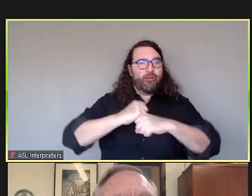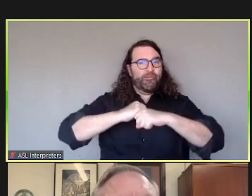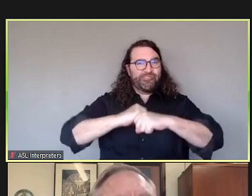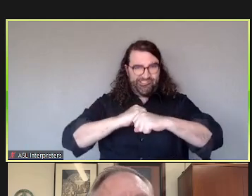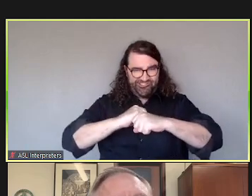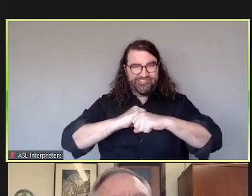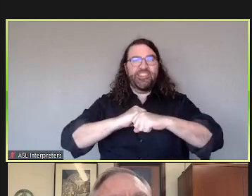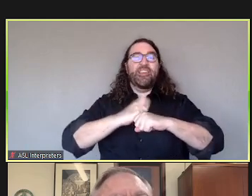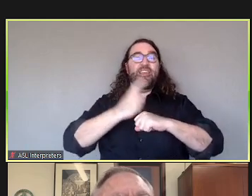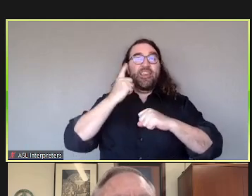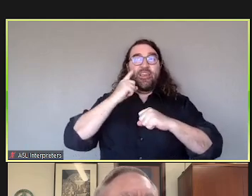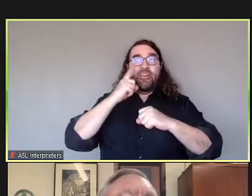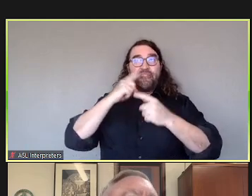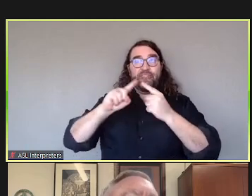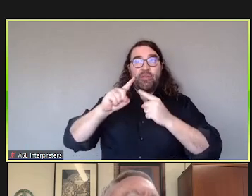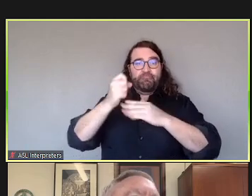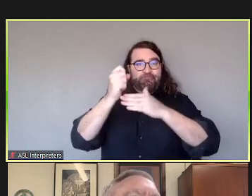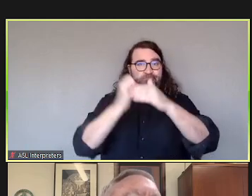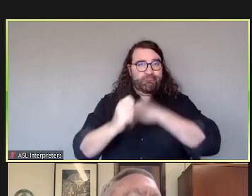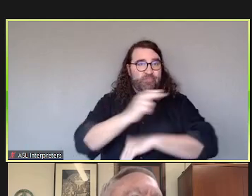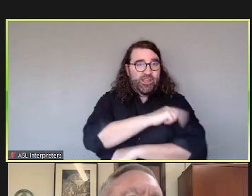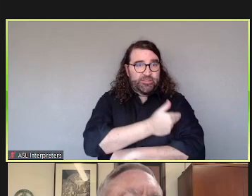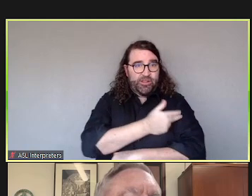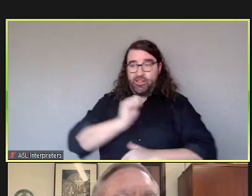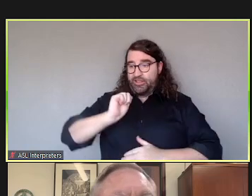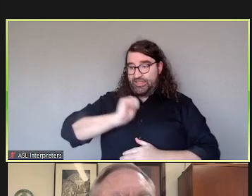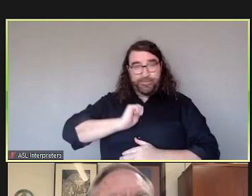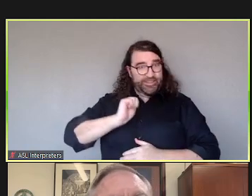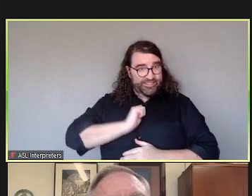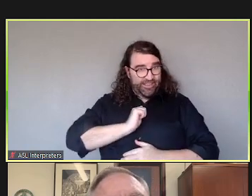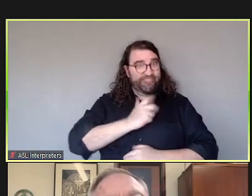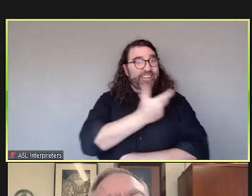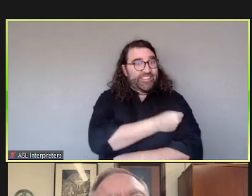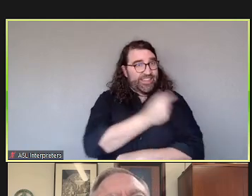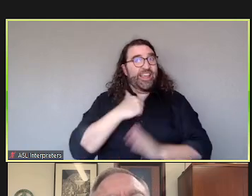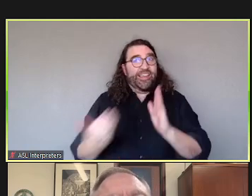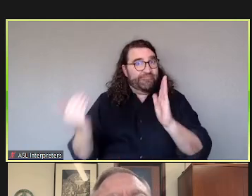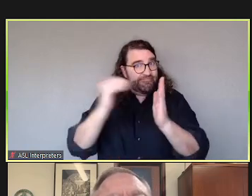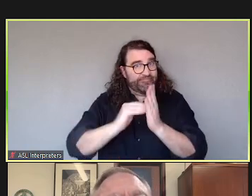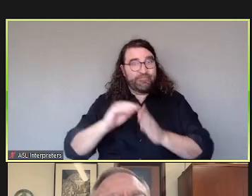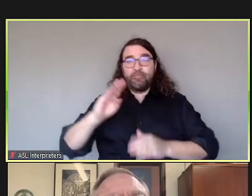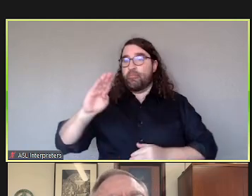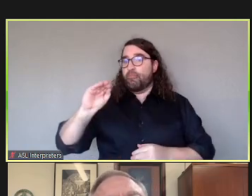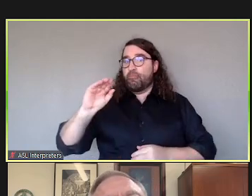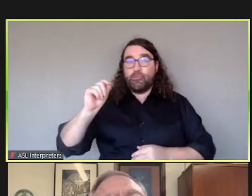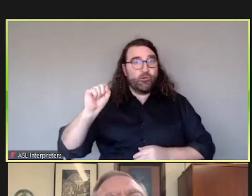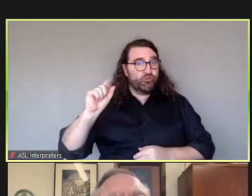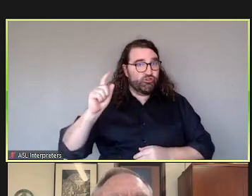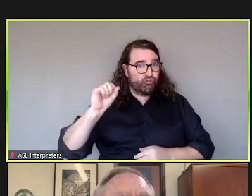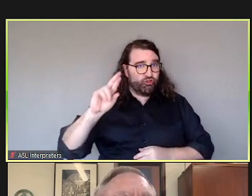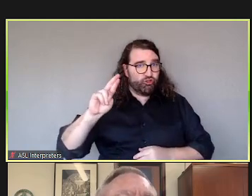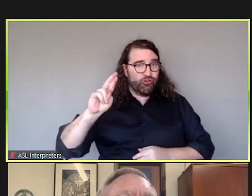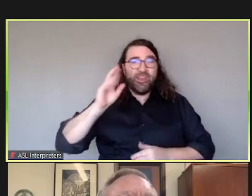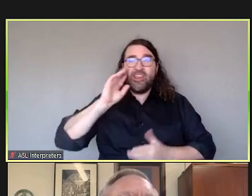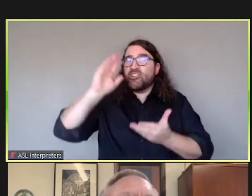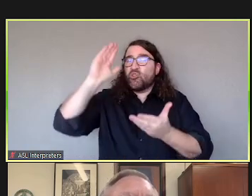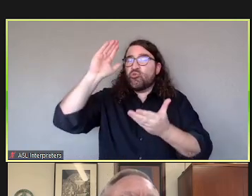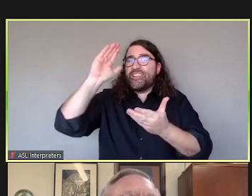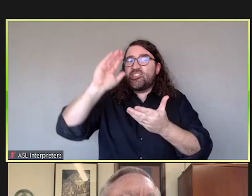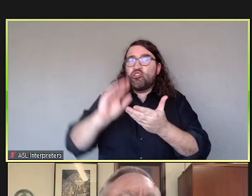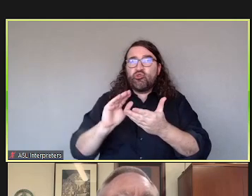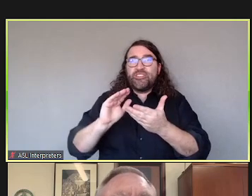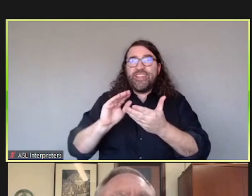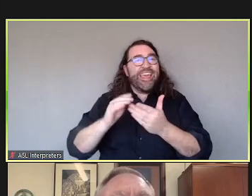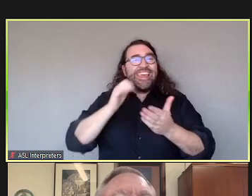and deaths, which is why I'm vaccinated, why I keep getting boosters, is that reduction, not to prevent myself from